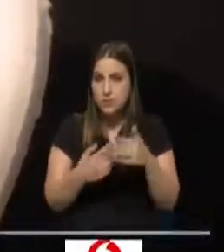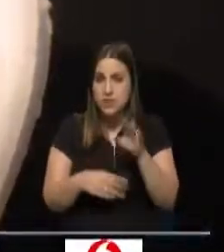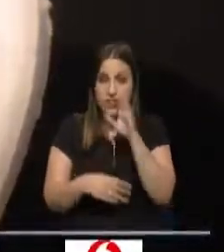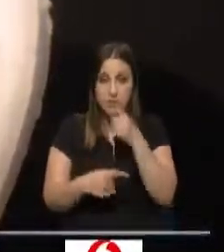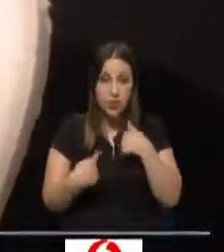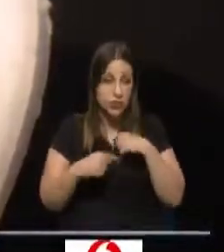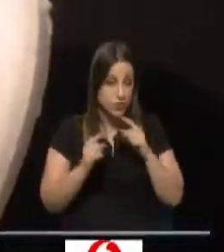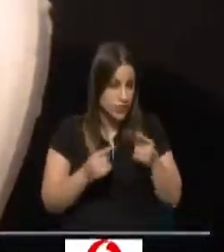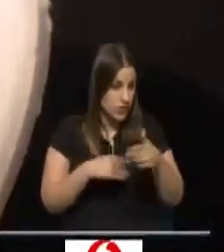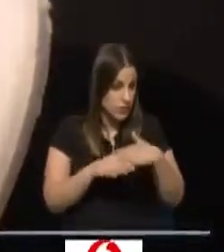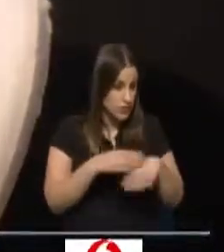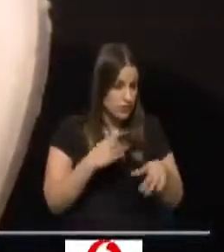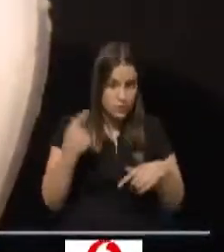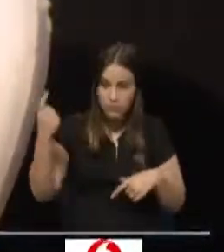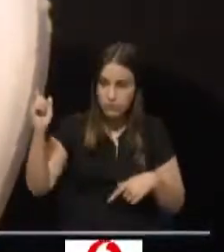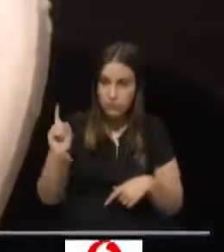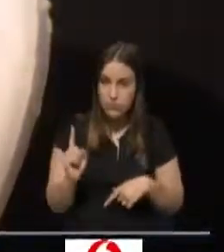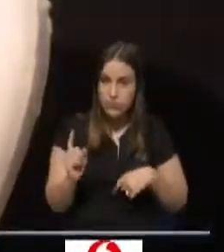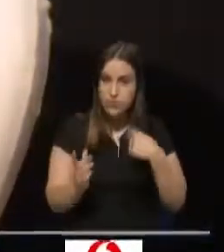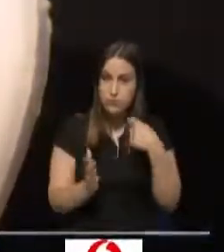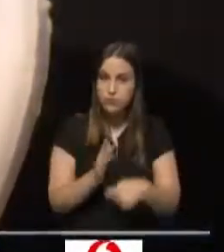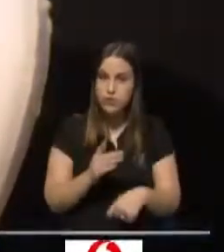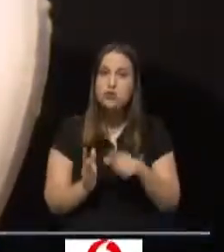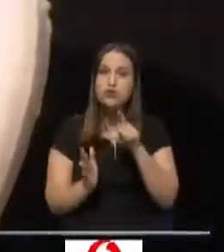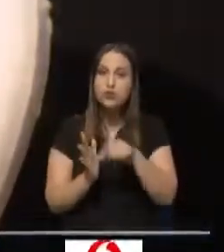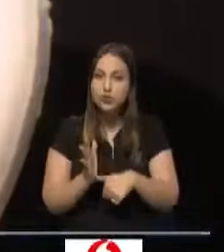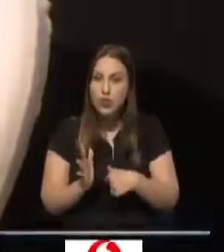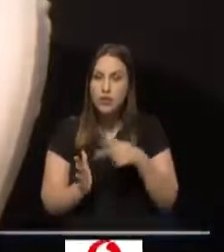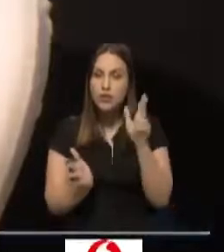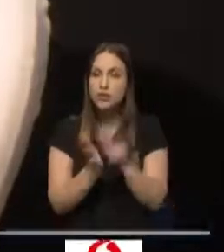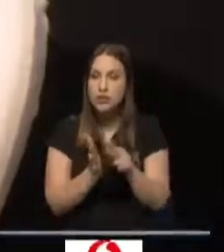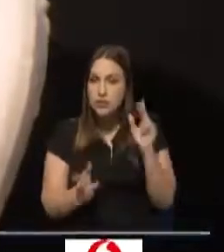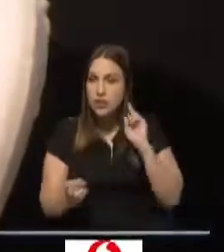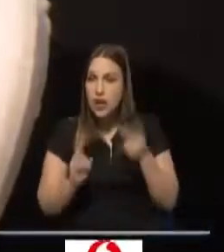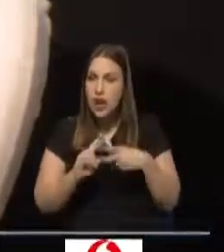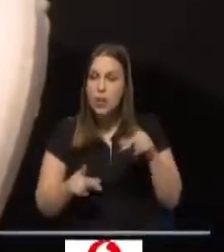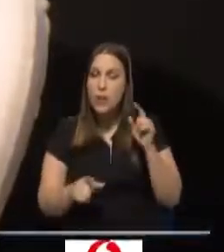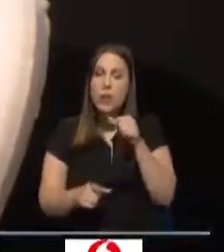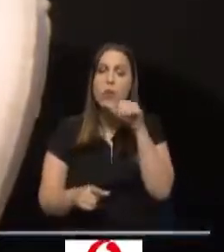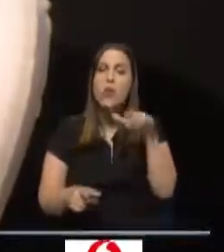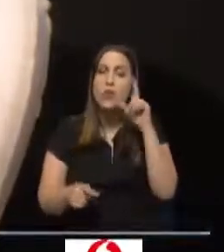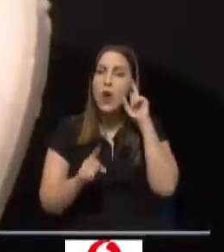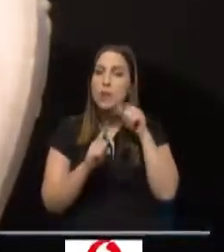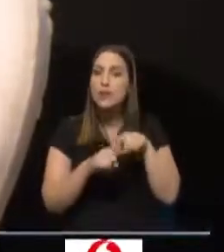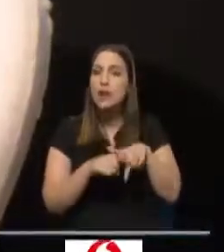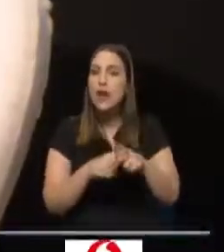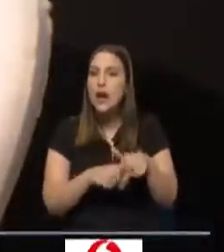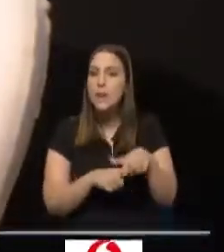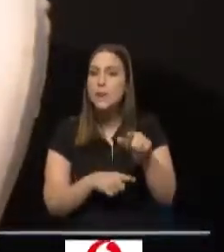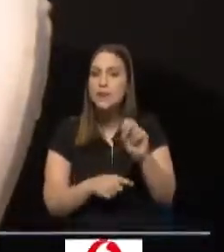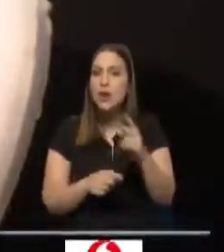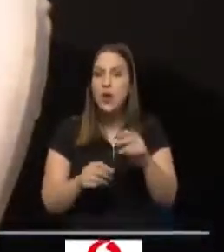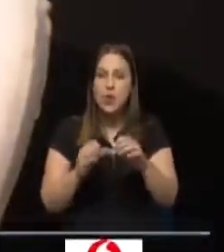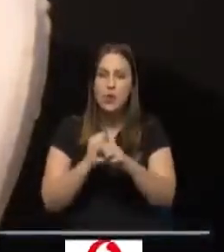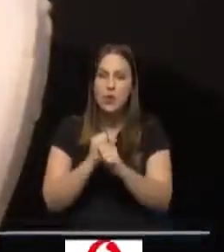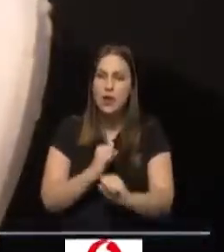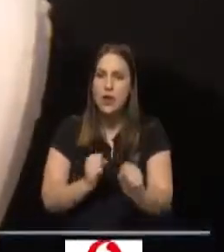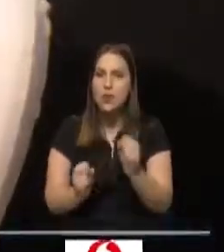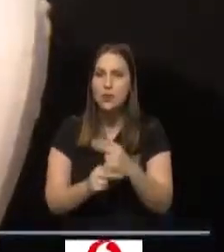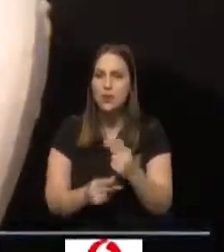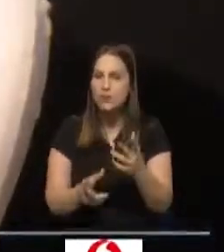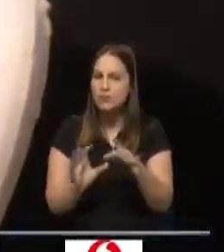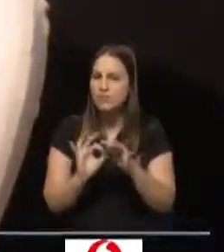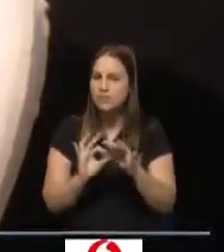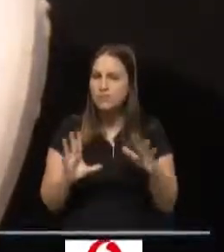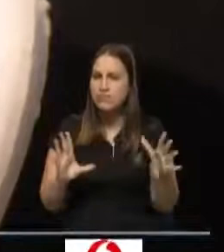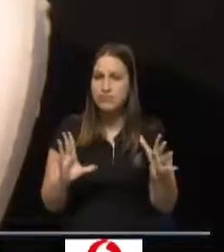cannot have our customers without service for 10 days. So if something needs to be repaired, we